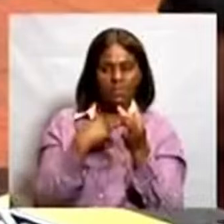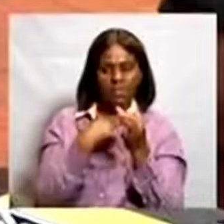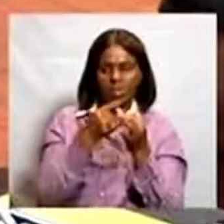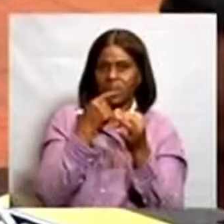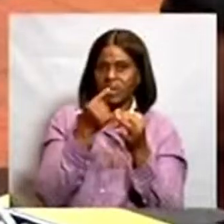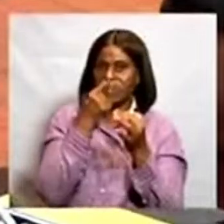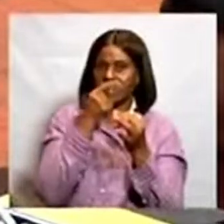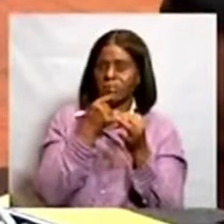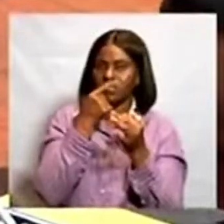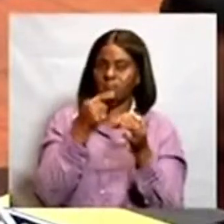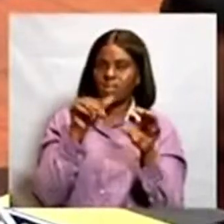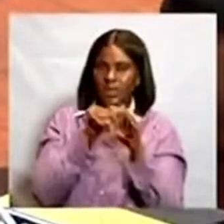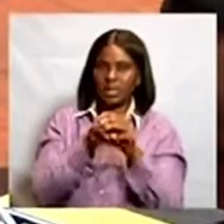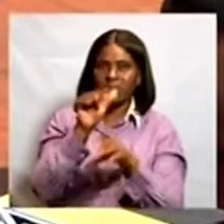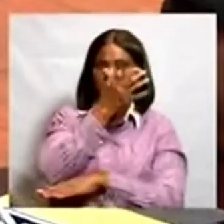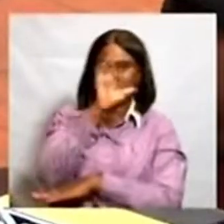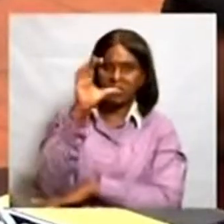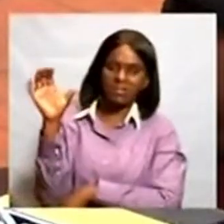us, even on the trees.